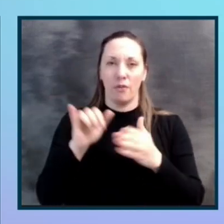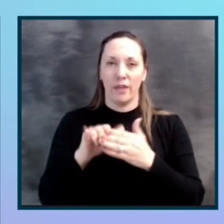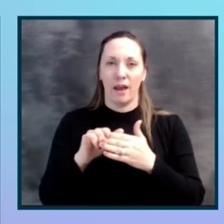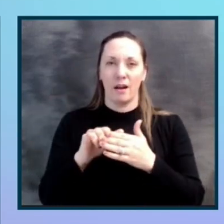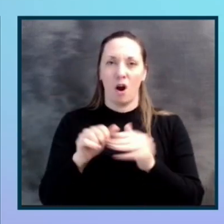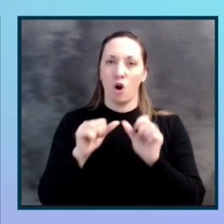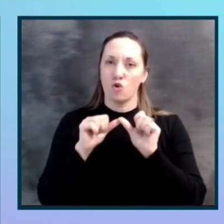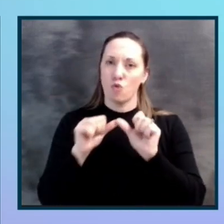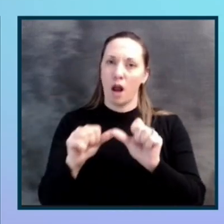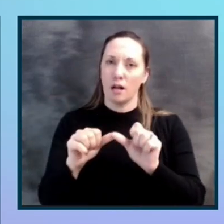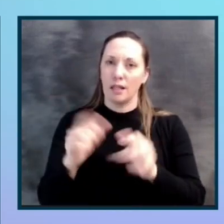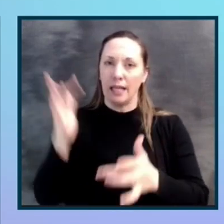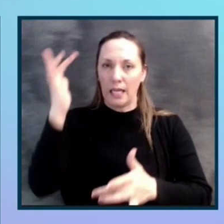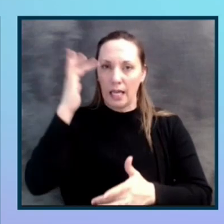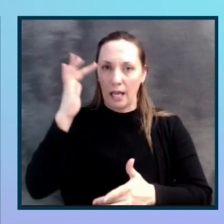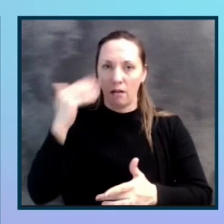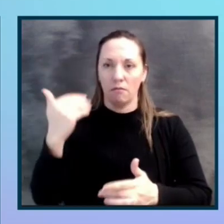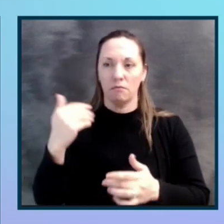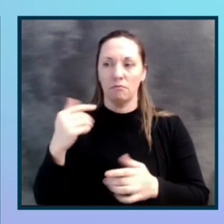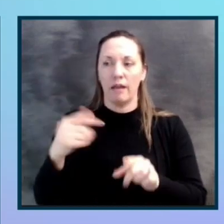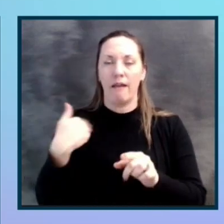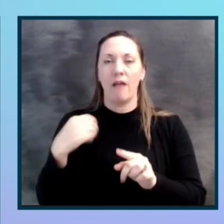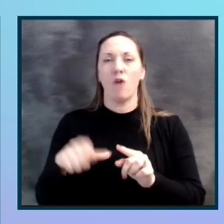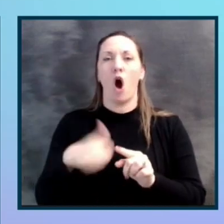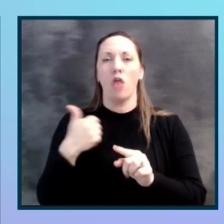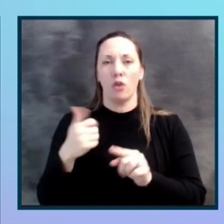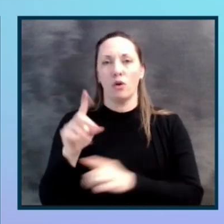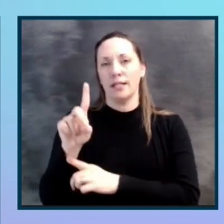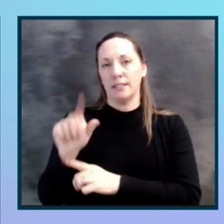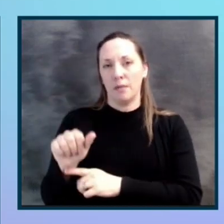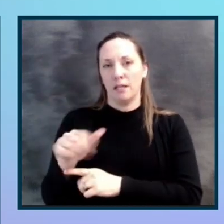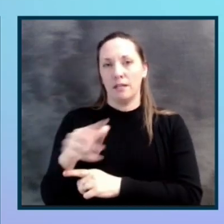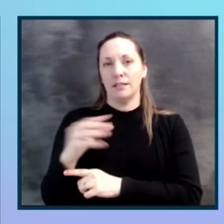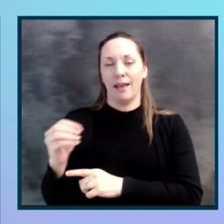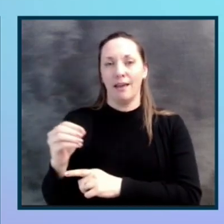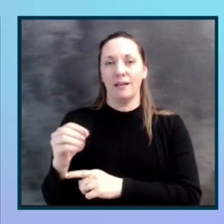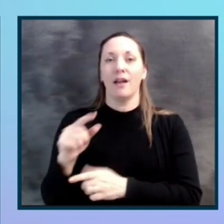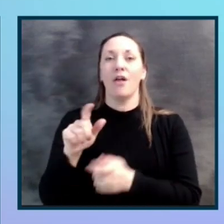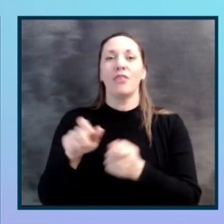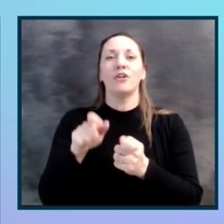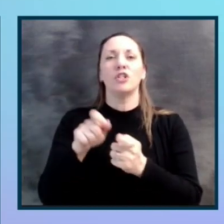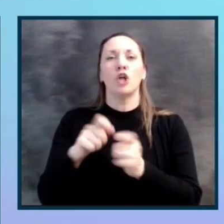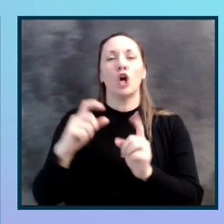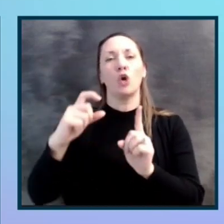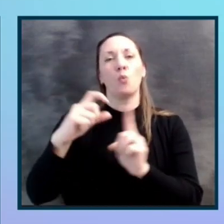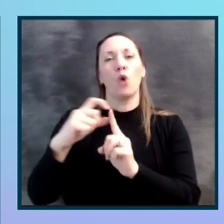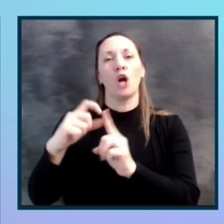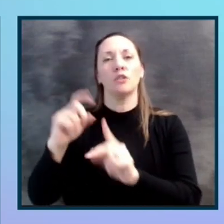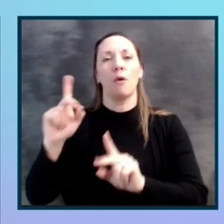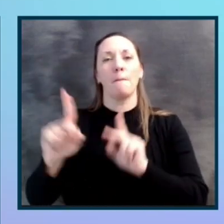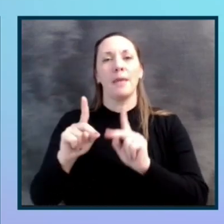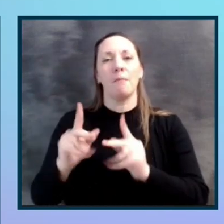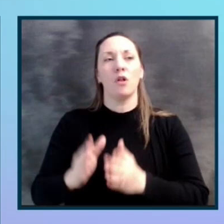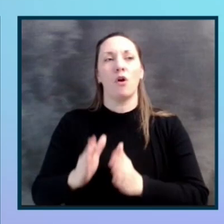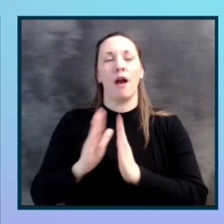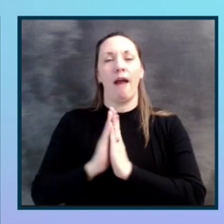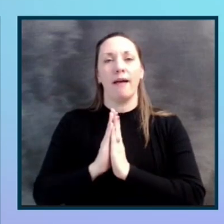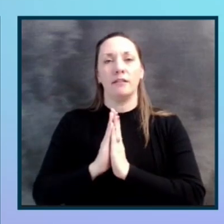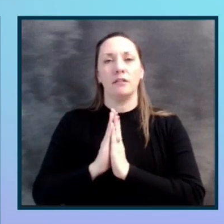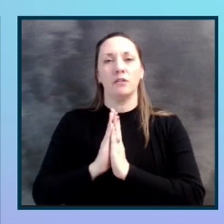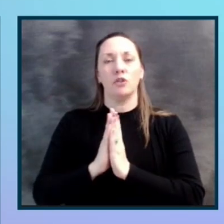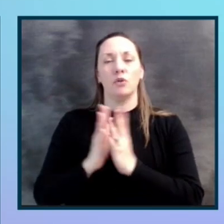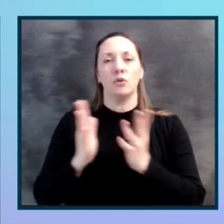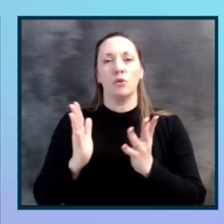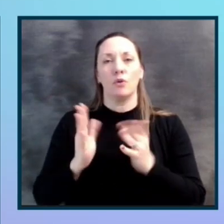chronically ill and have other disabilities. And, there's certain words where people are asked to,